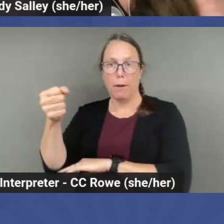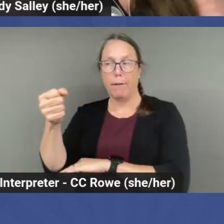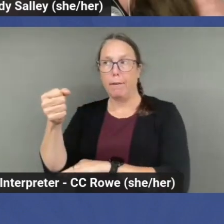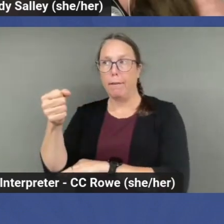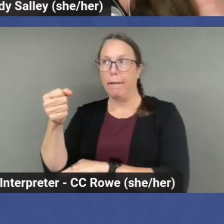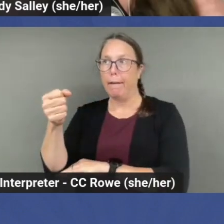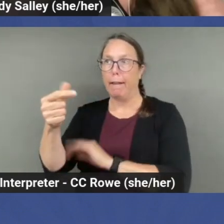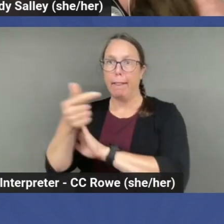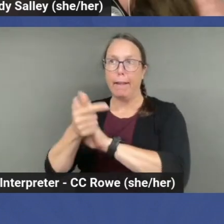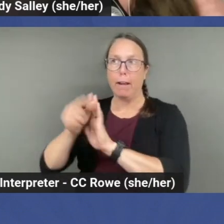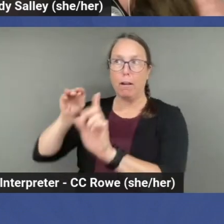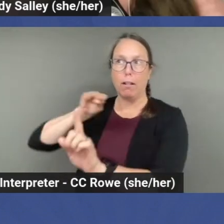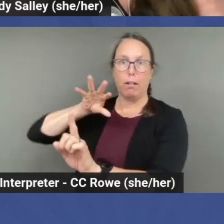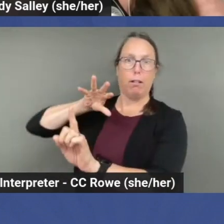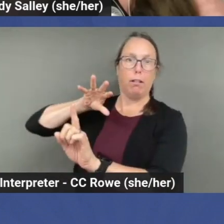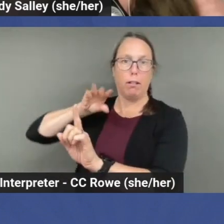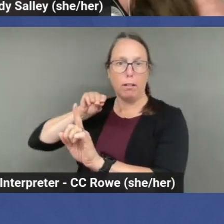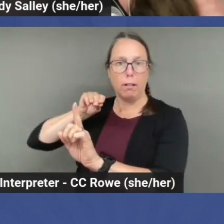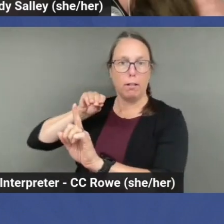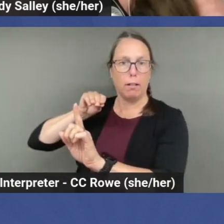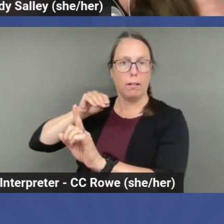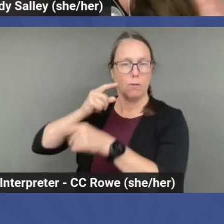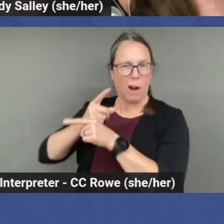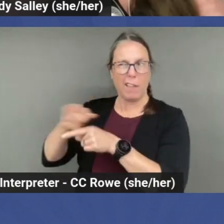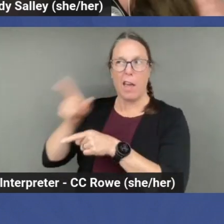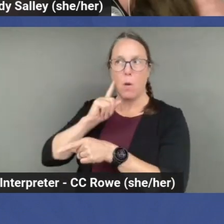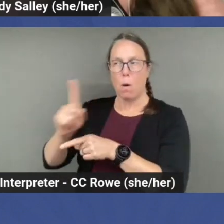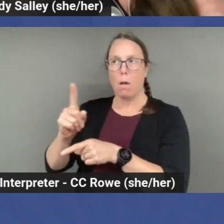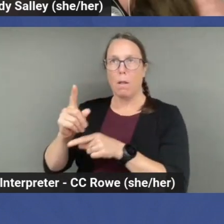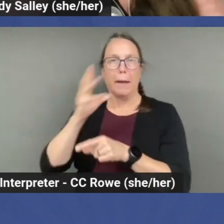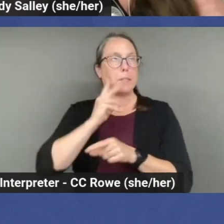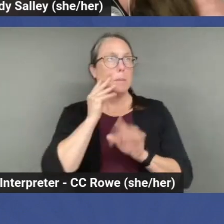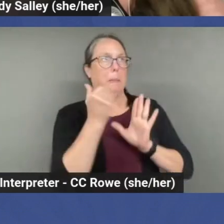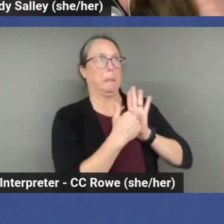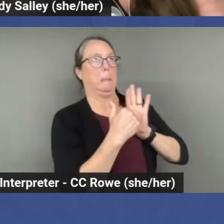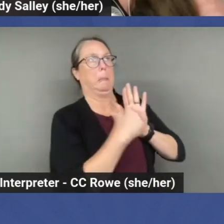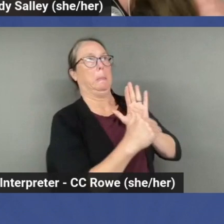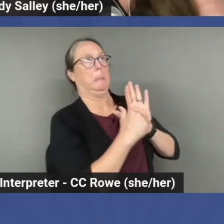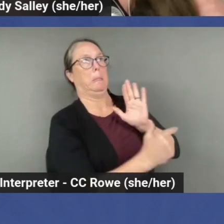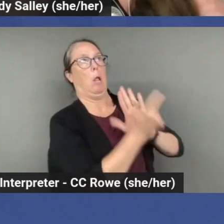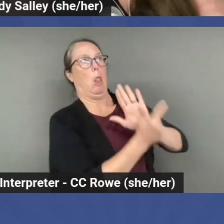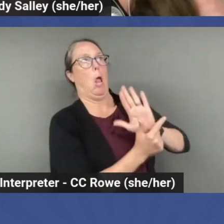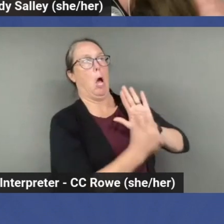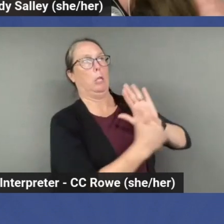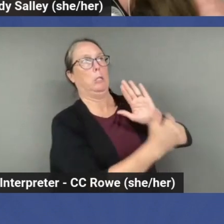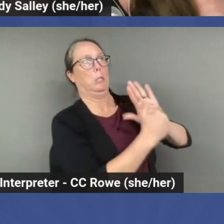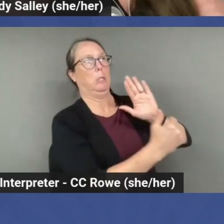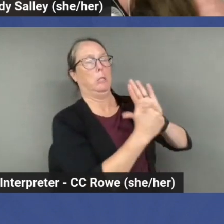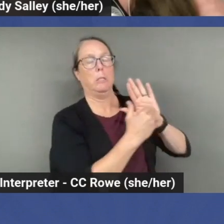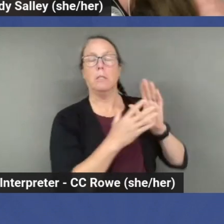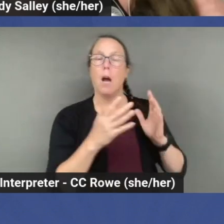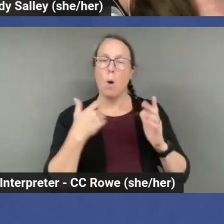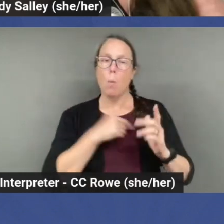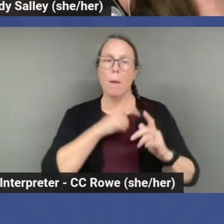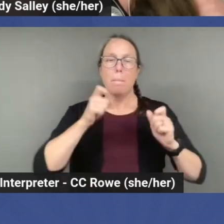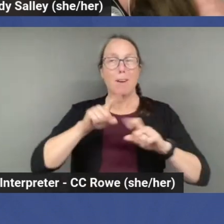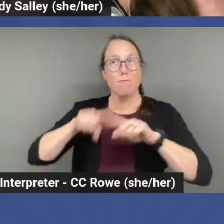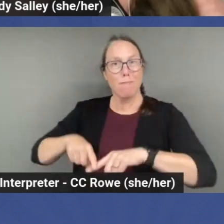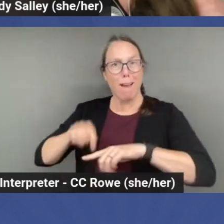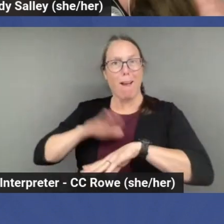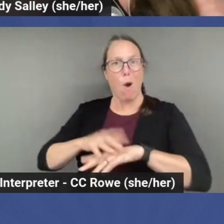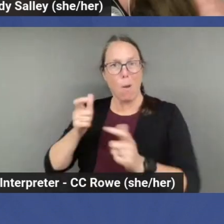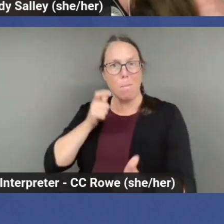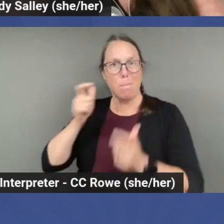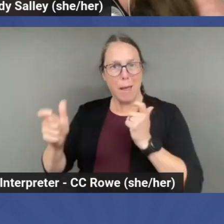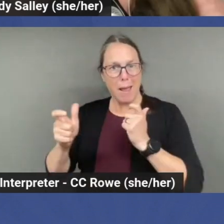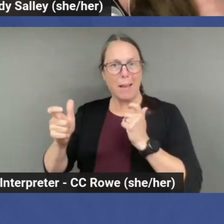and they are going to have like issues with law or whatever. And we need to rely on these big platforms for people to be able